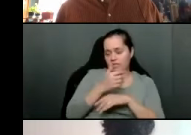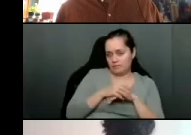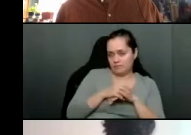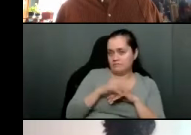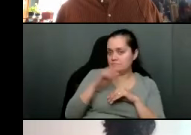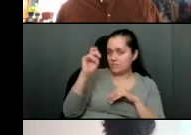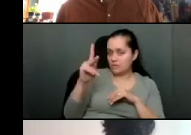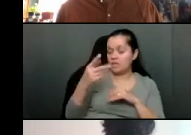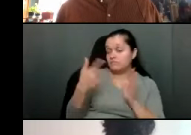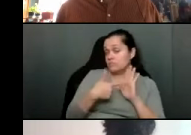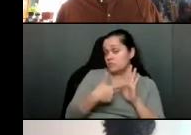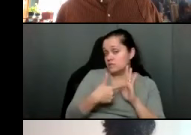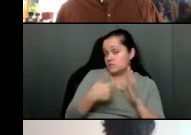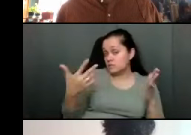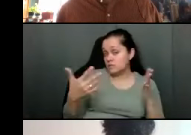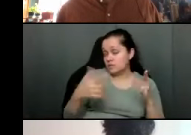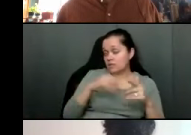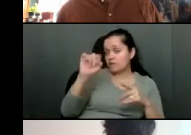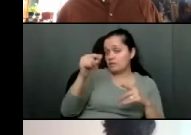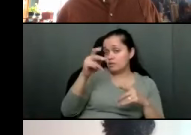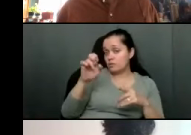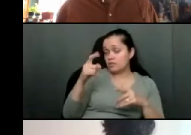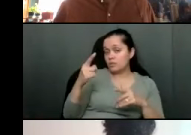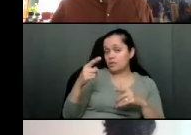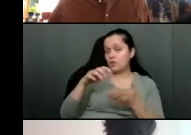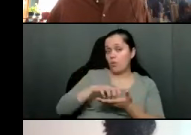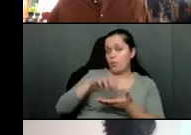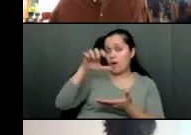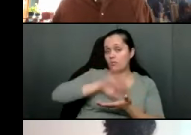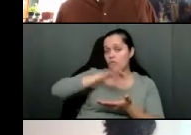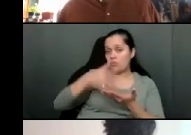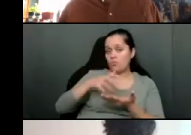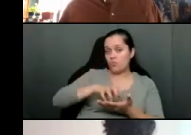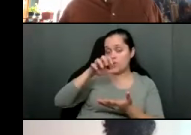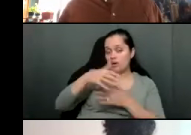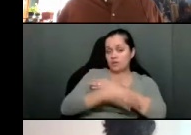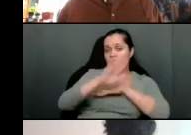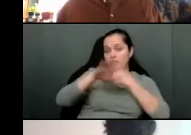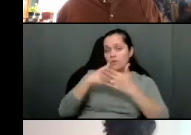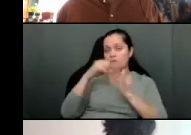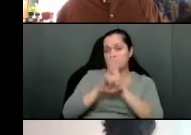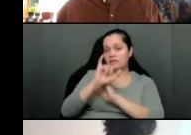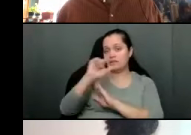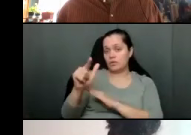Okay, one example would be that DuPage County is one of the wealthier counties in the whole state of Illinois.